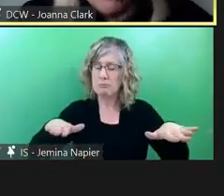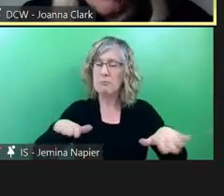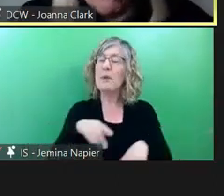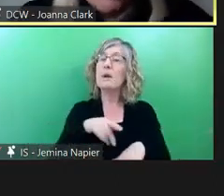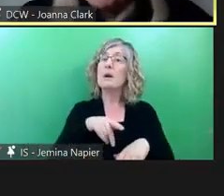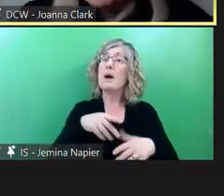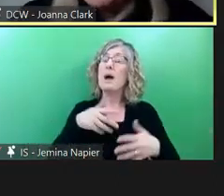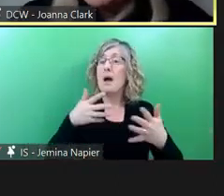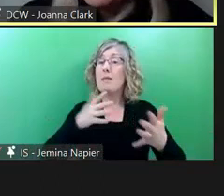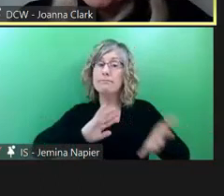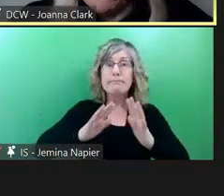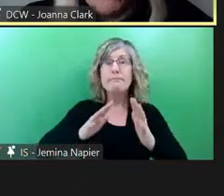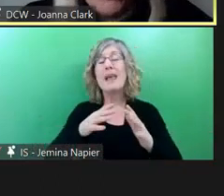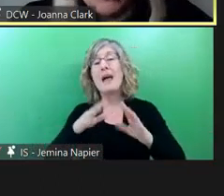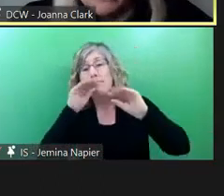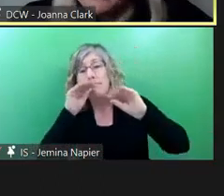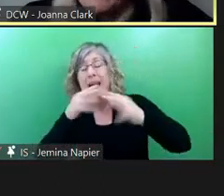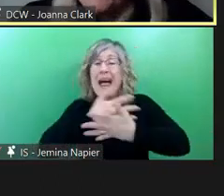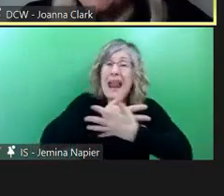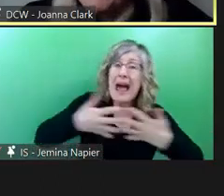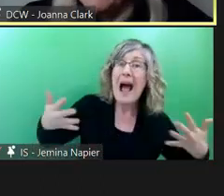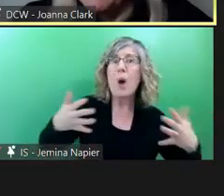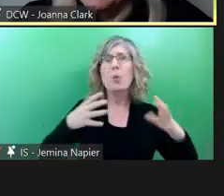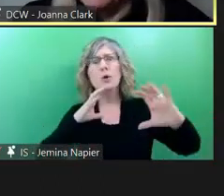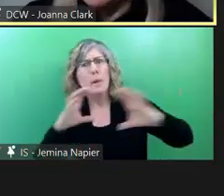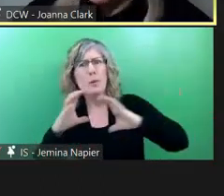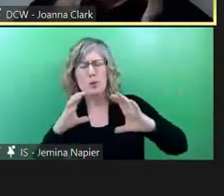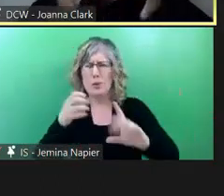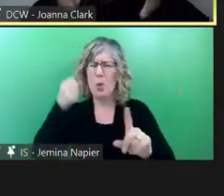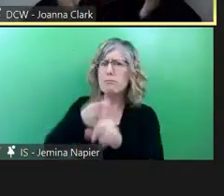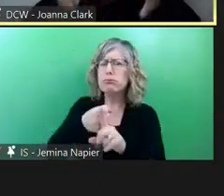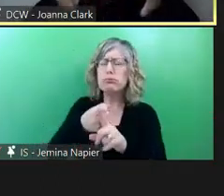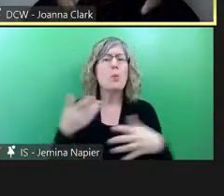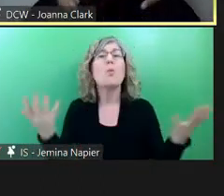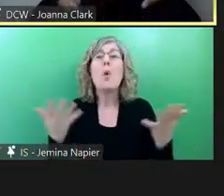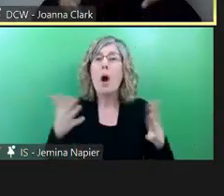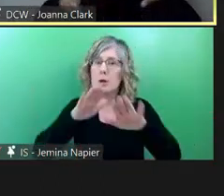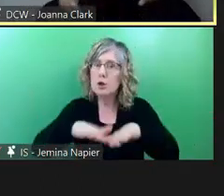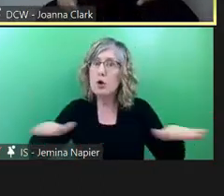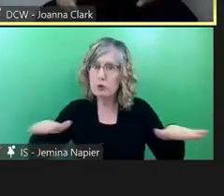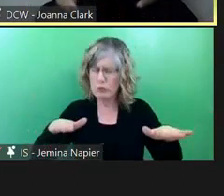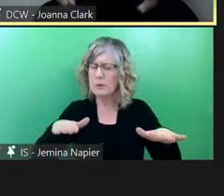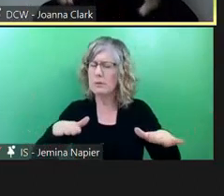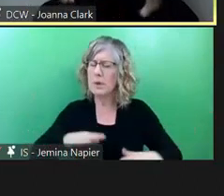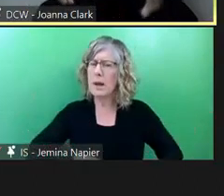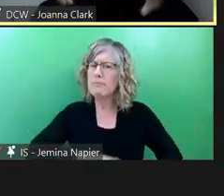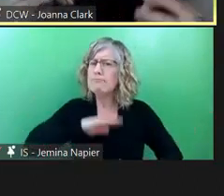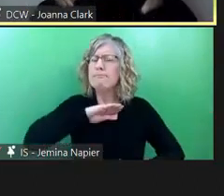for all children's emotional and intellectual development. But for deaf children, this